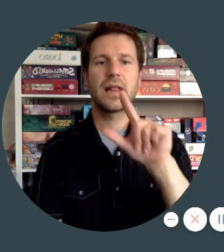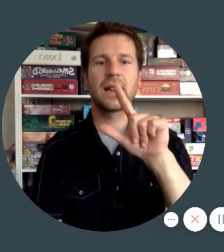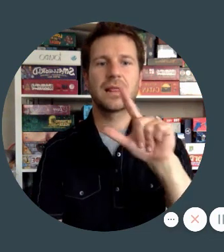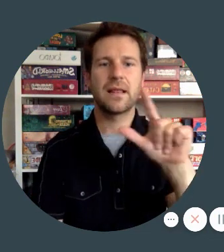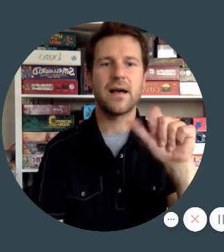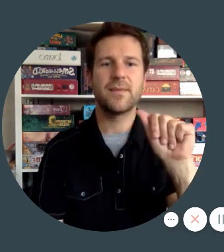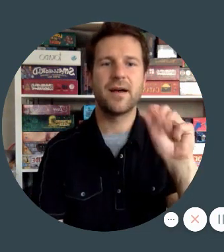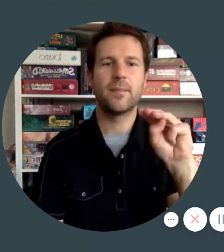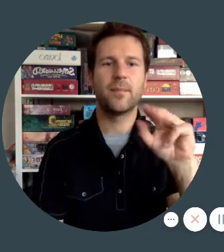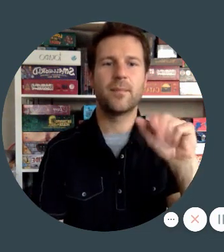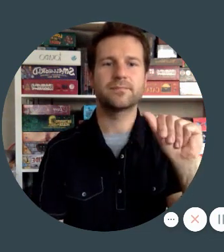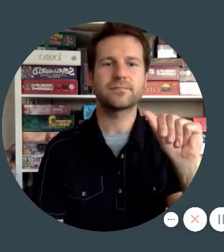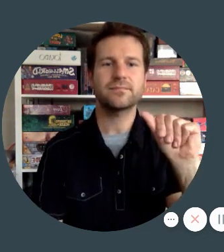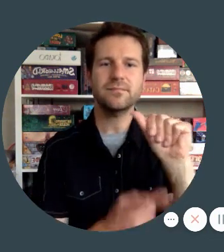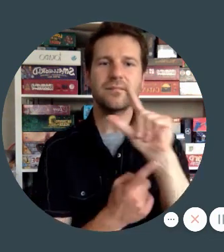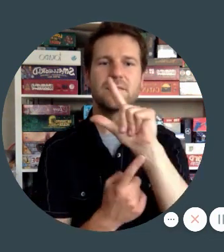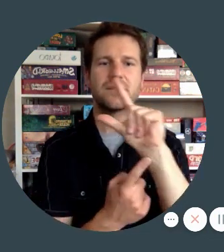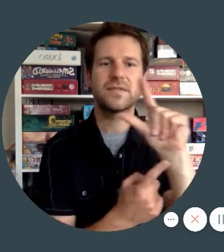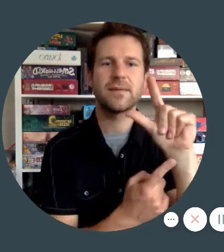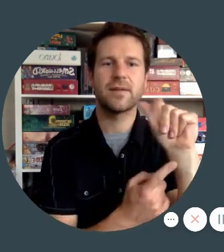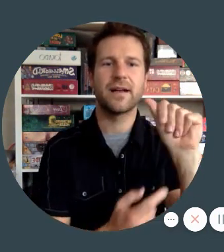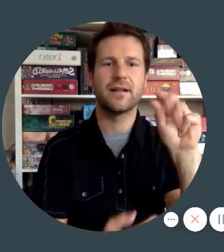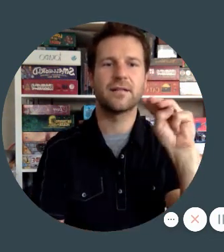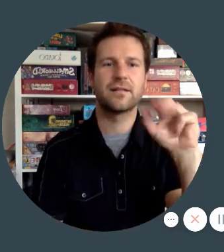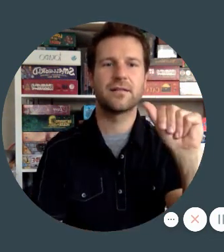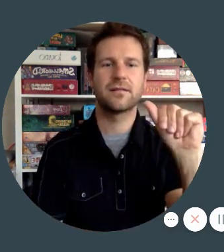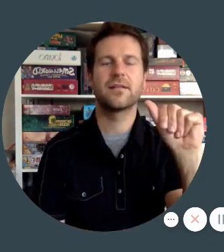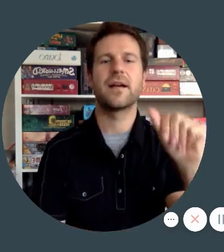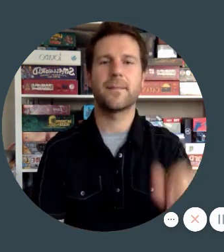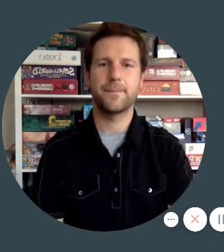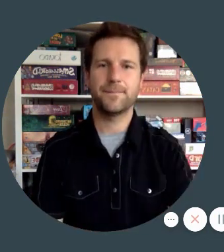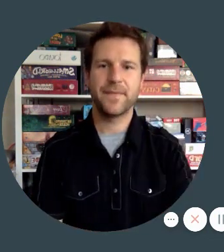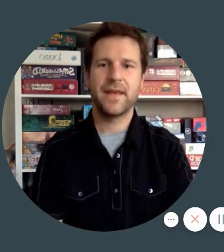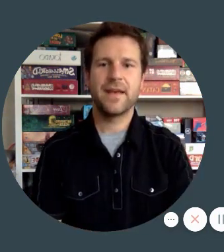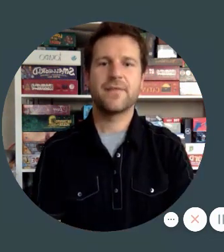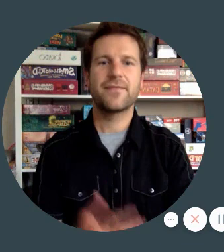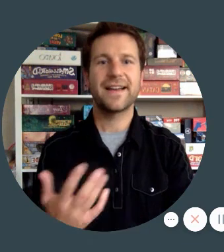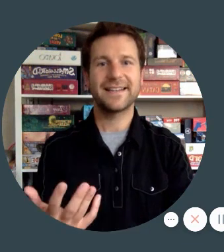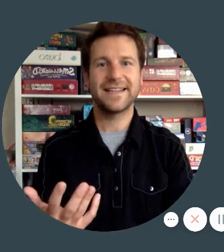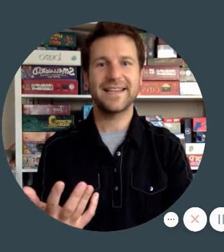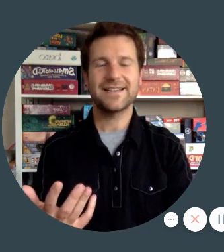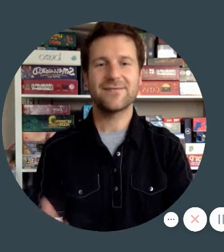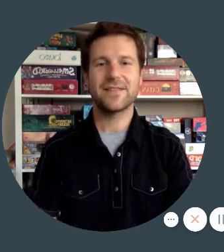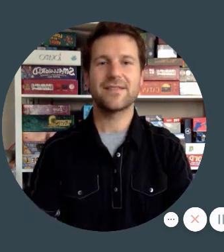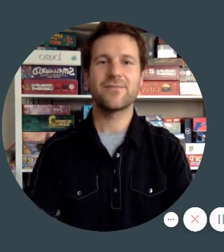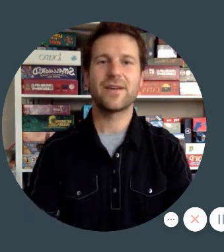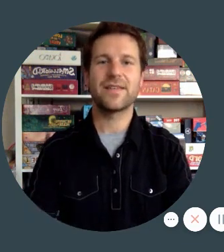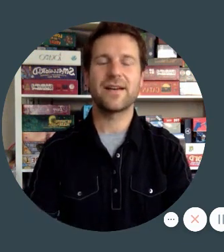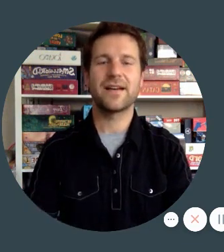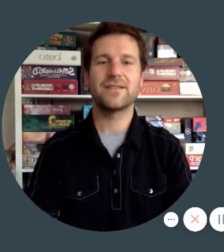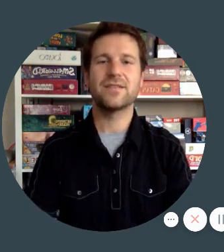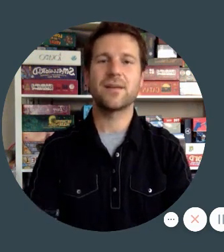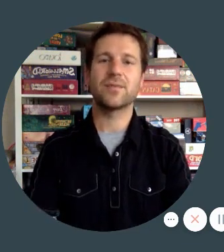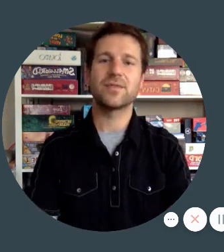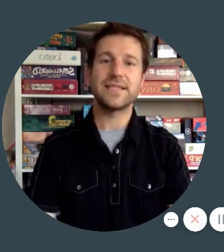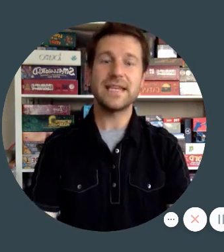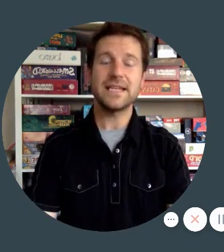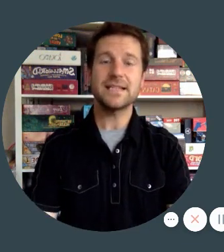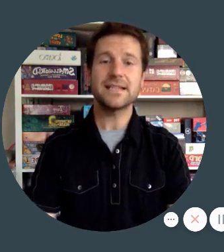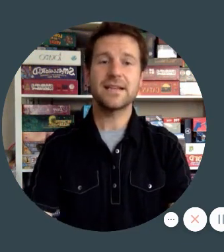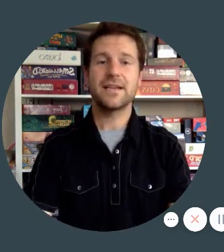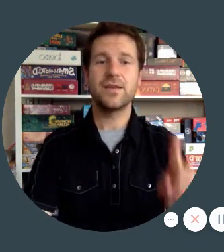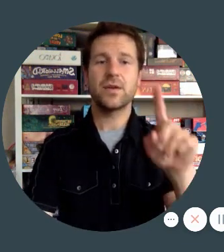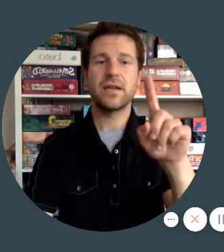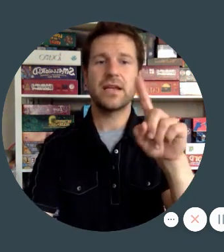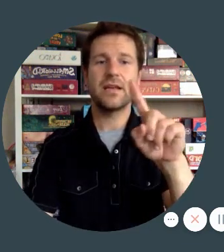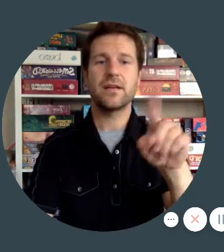Or llama. Double L there. Finally, with double